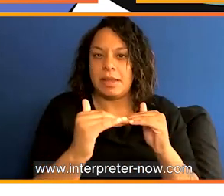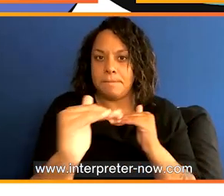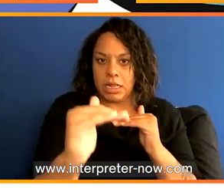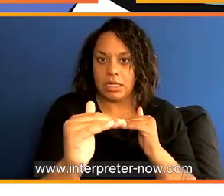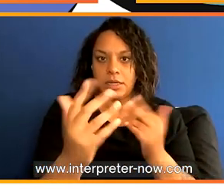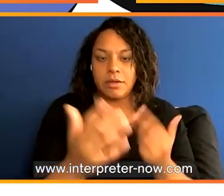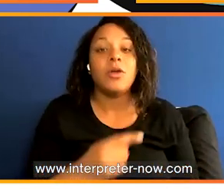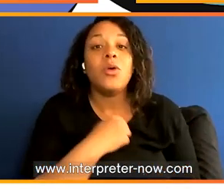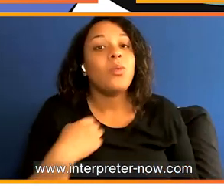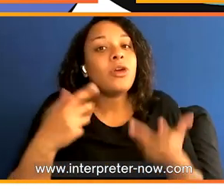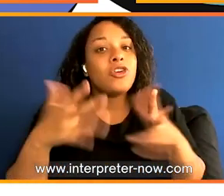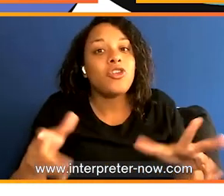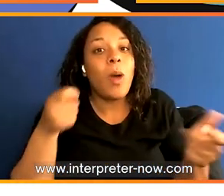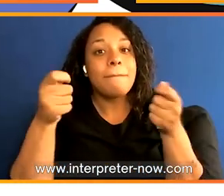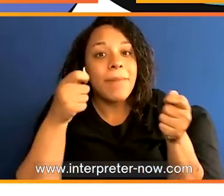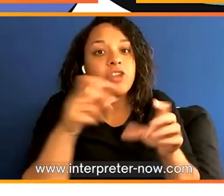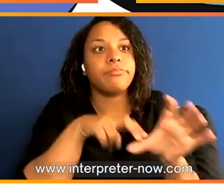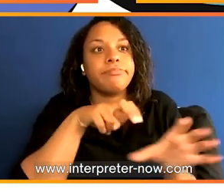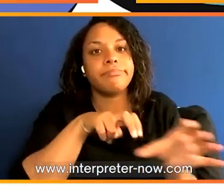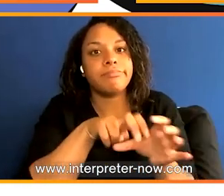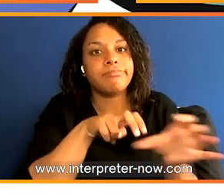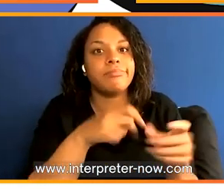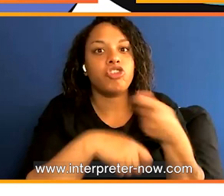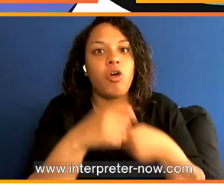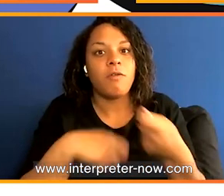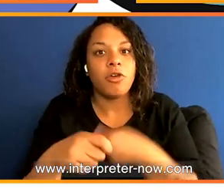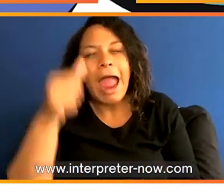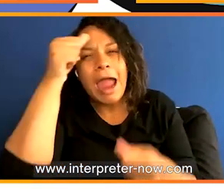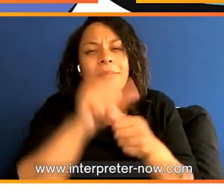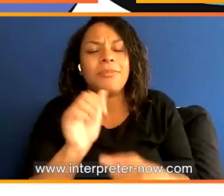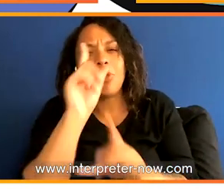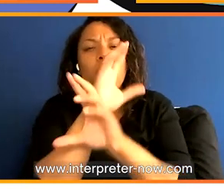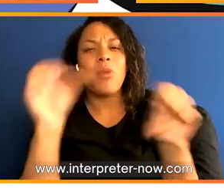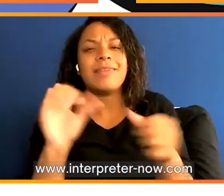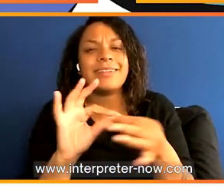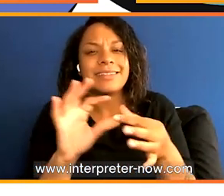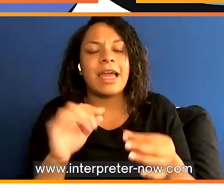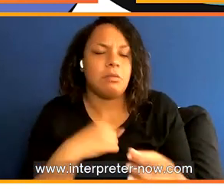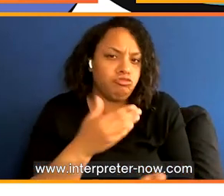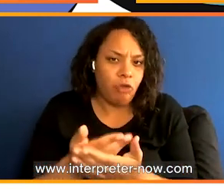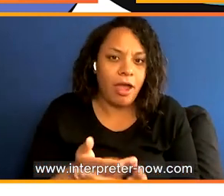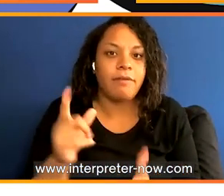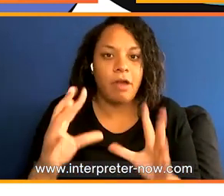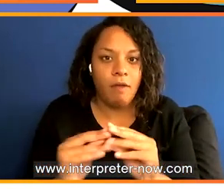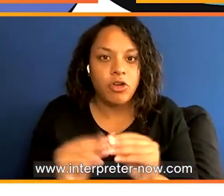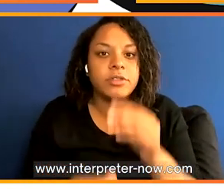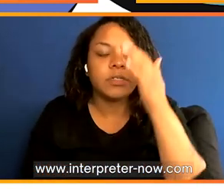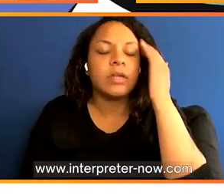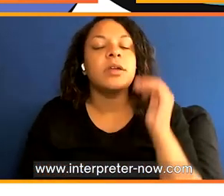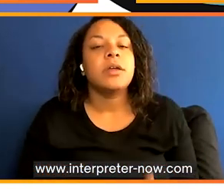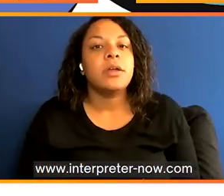so when you think about stability, at the center of that is, hey, we don't want managers turning over. I remember the president